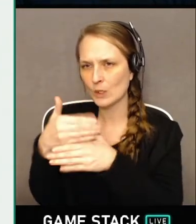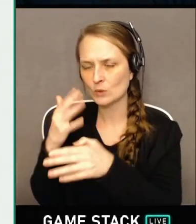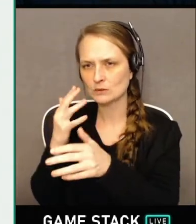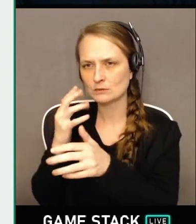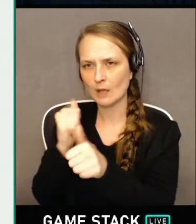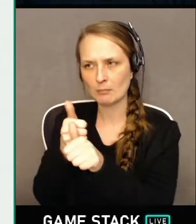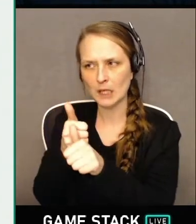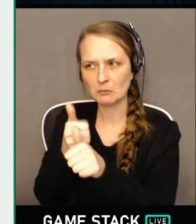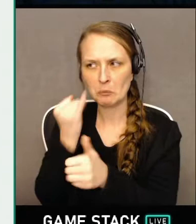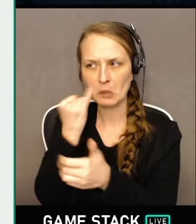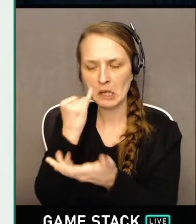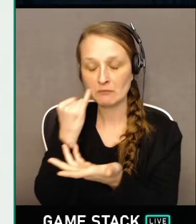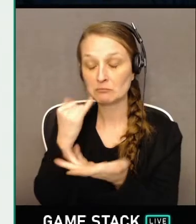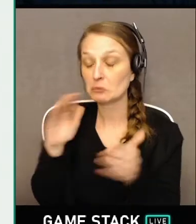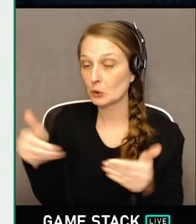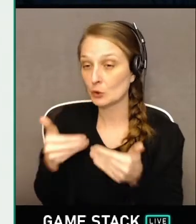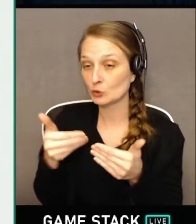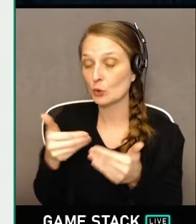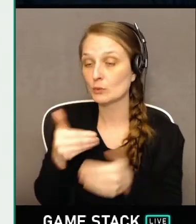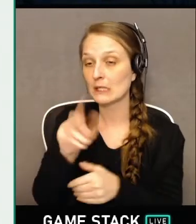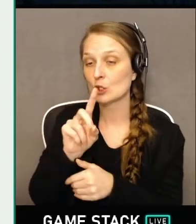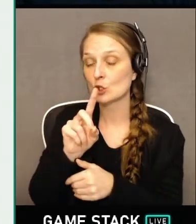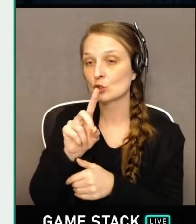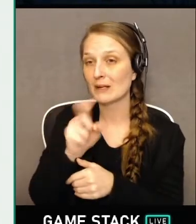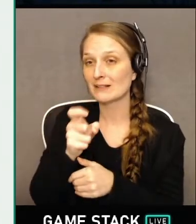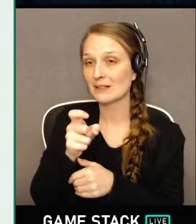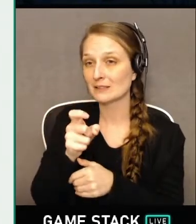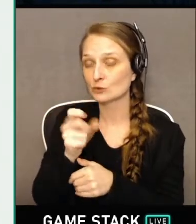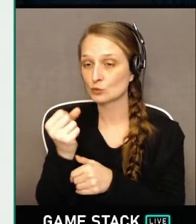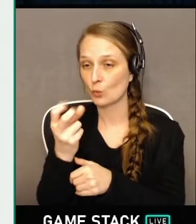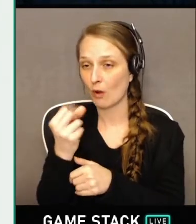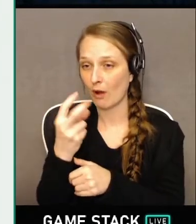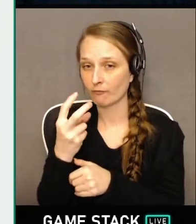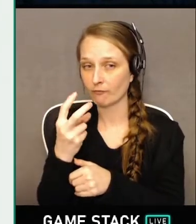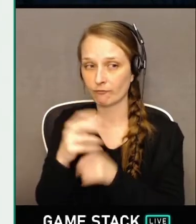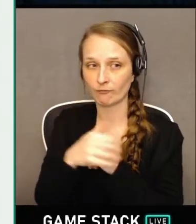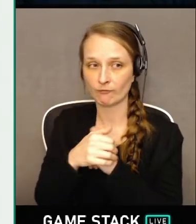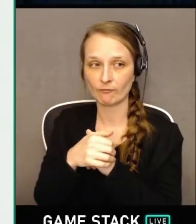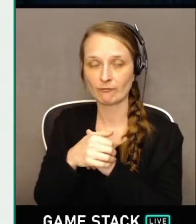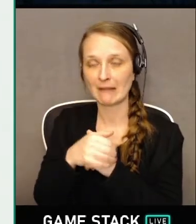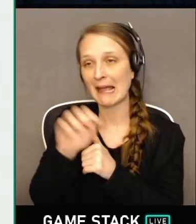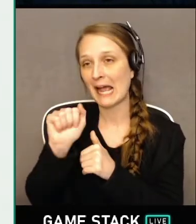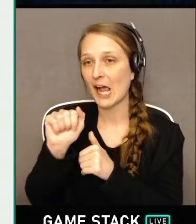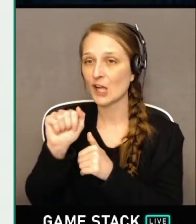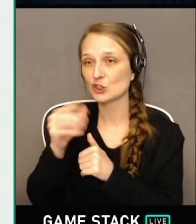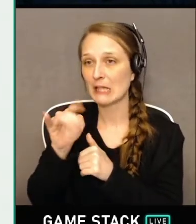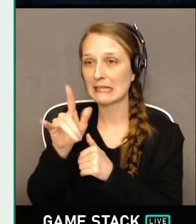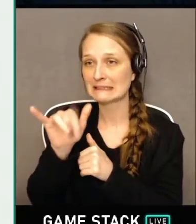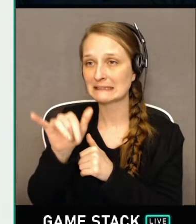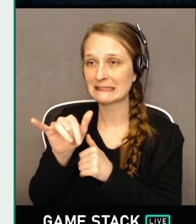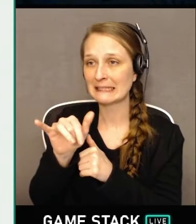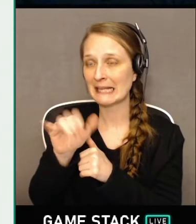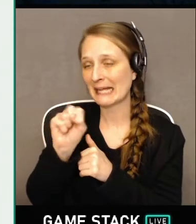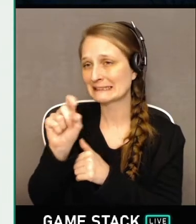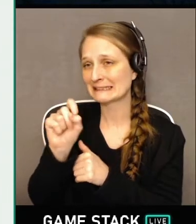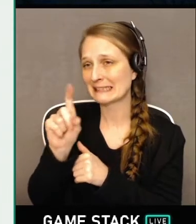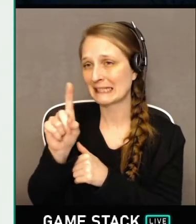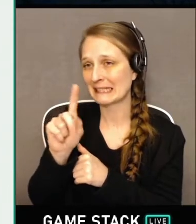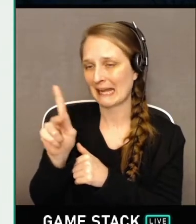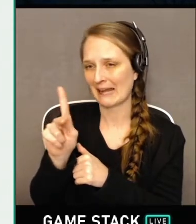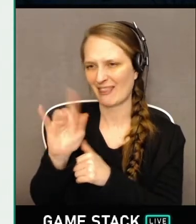We are introducing DirectX 12 Agility SDK, which was designed to give exactly what the game developers asked